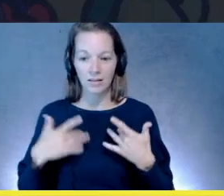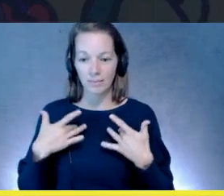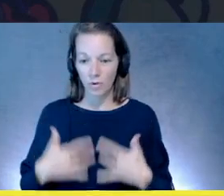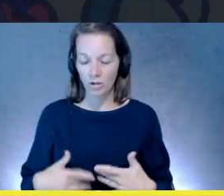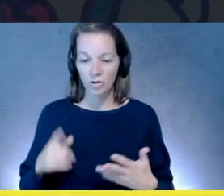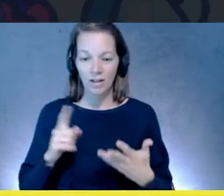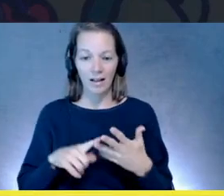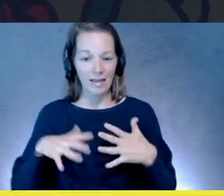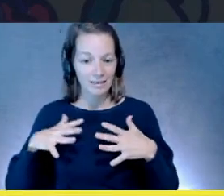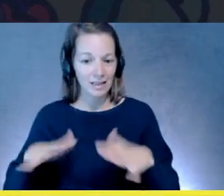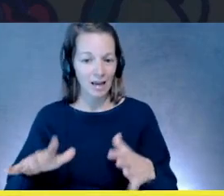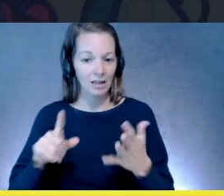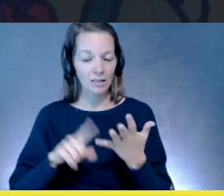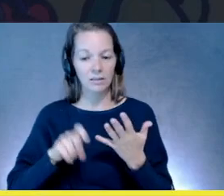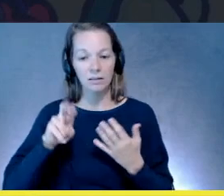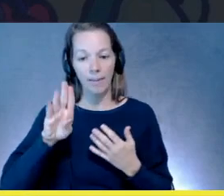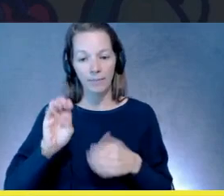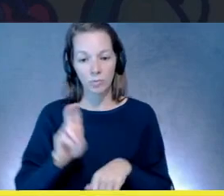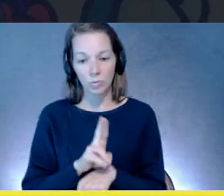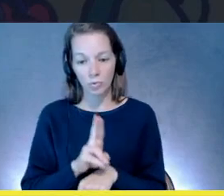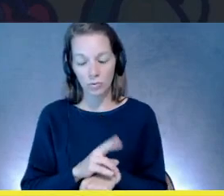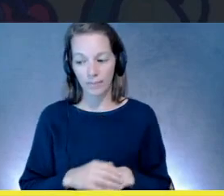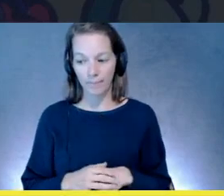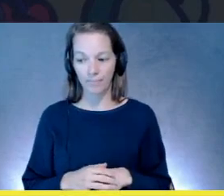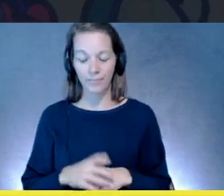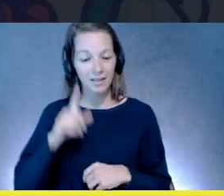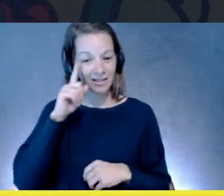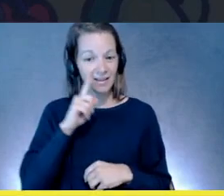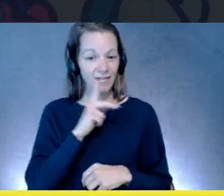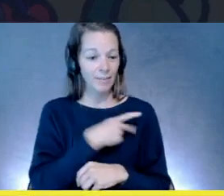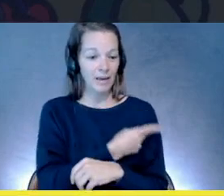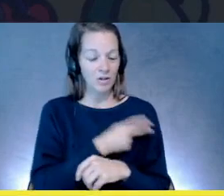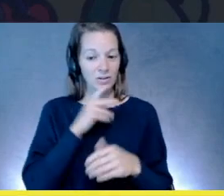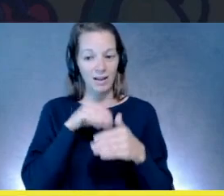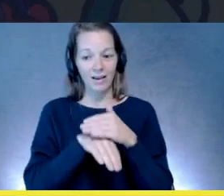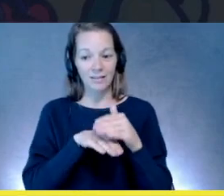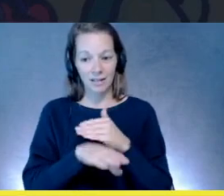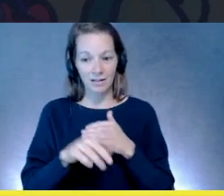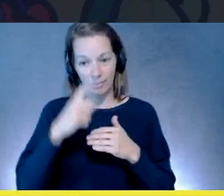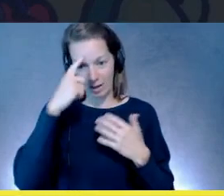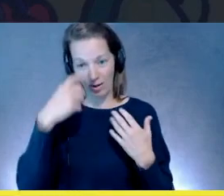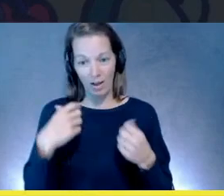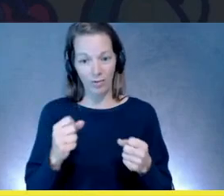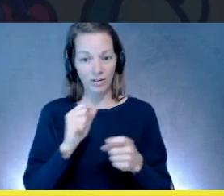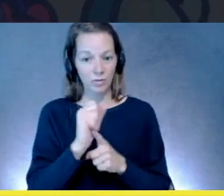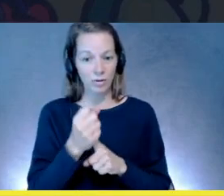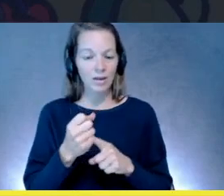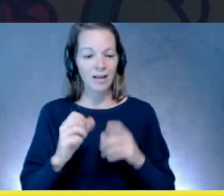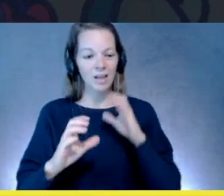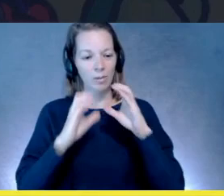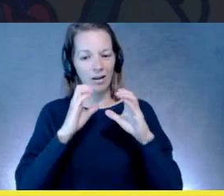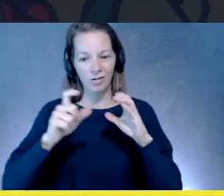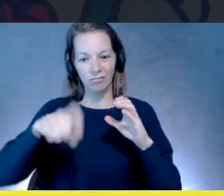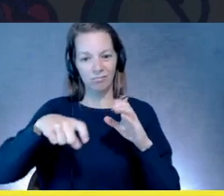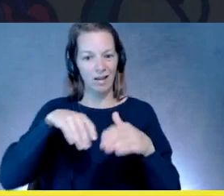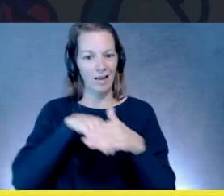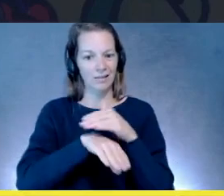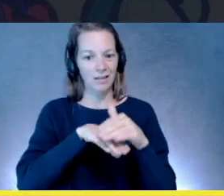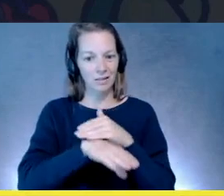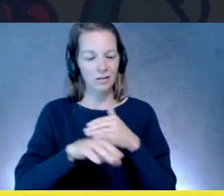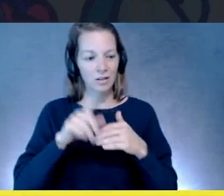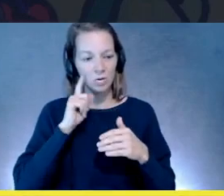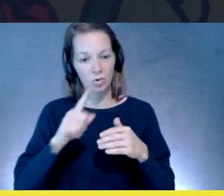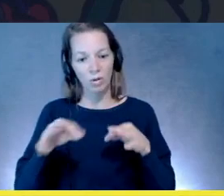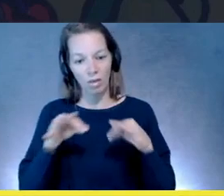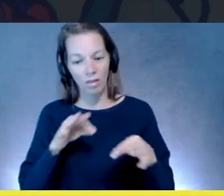use. When these deaf patients access mental health treatment facilities, communication access is necessary to provide a history of their symptoms